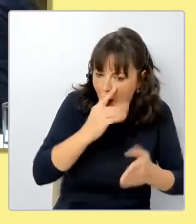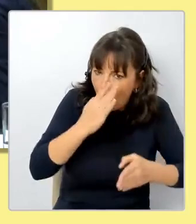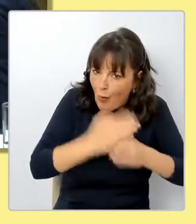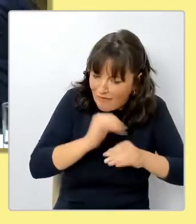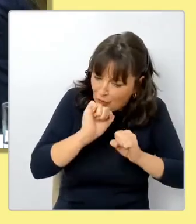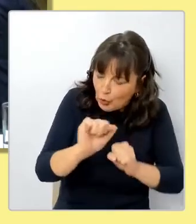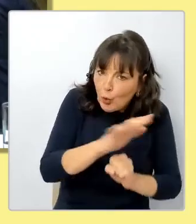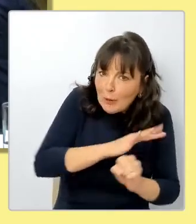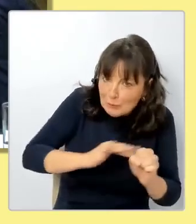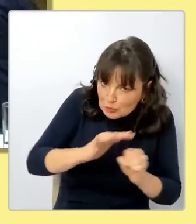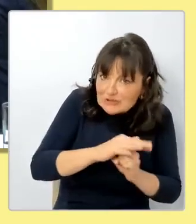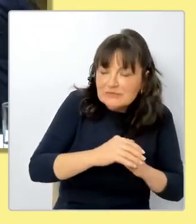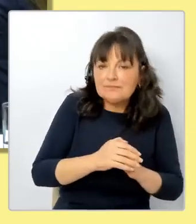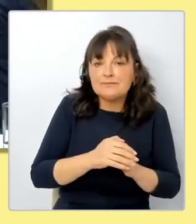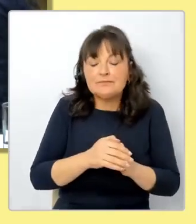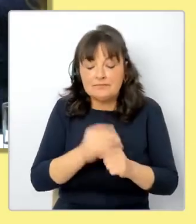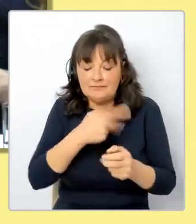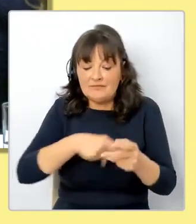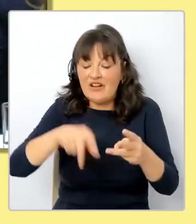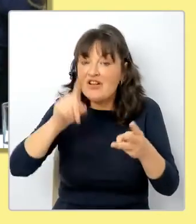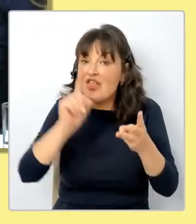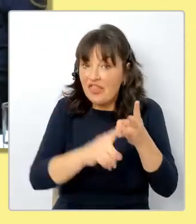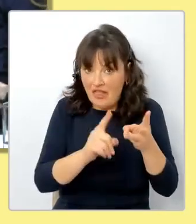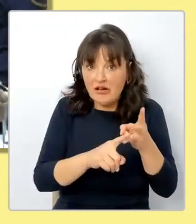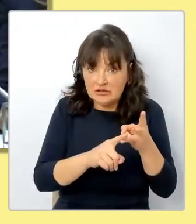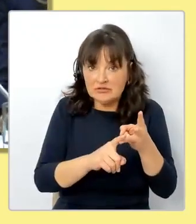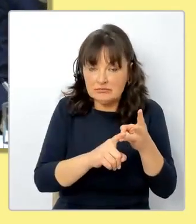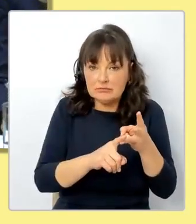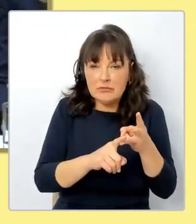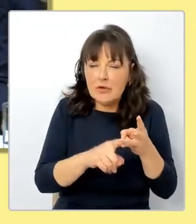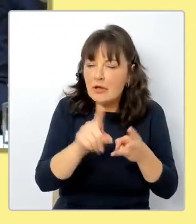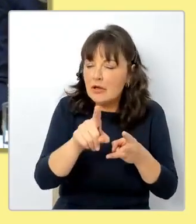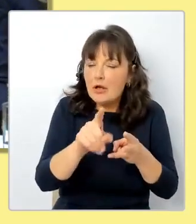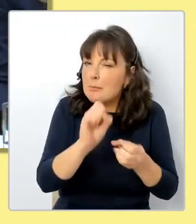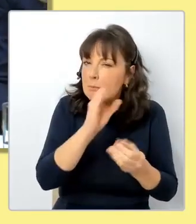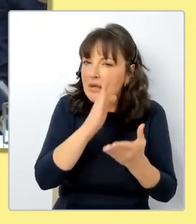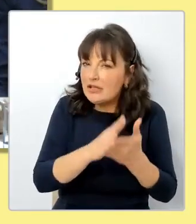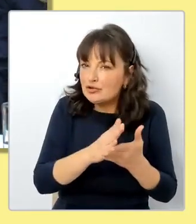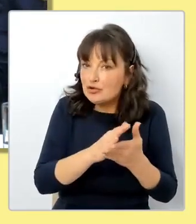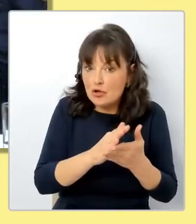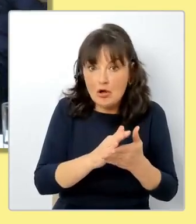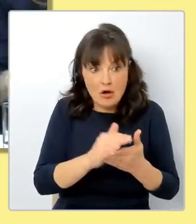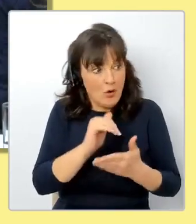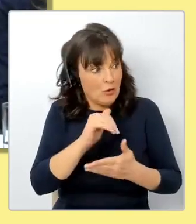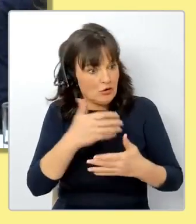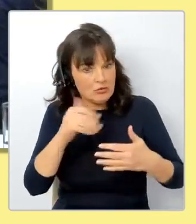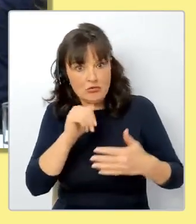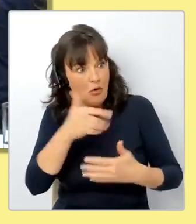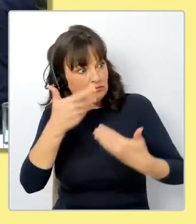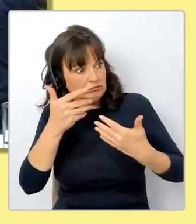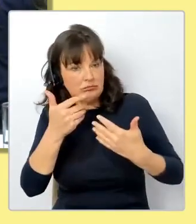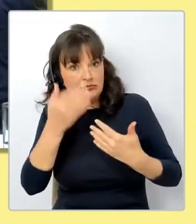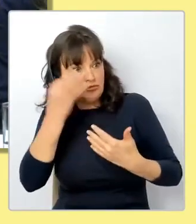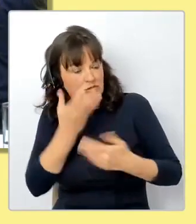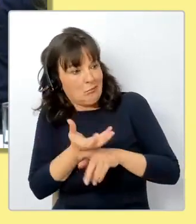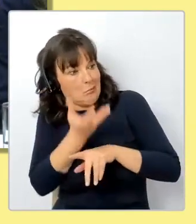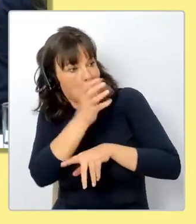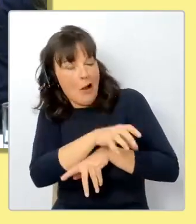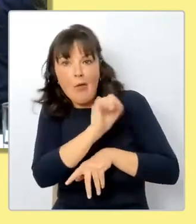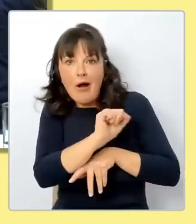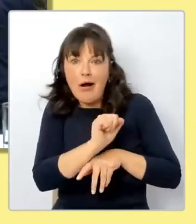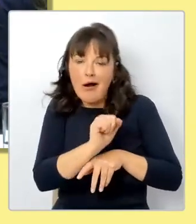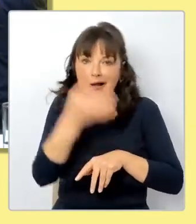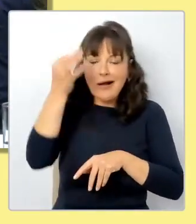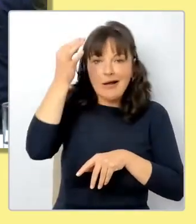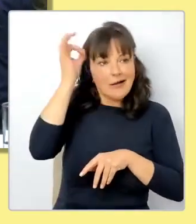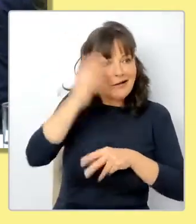thing is about ensuring that we don't just empower local government, but we're actually empowering the teams that are out there doing the